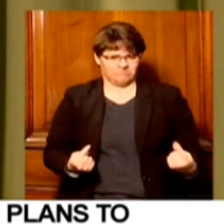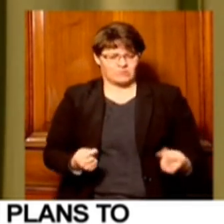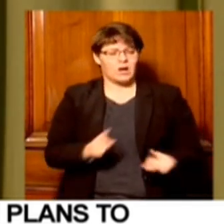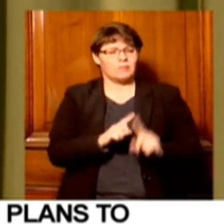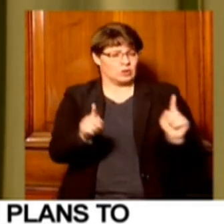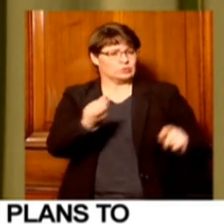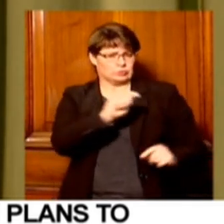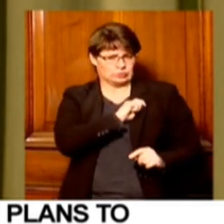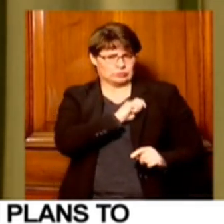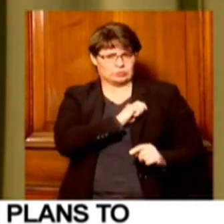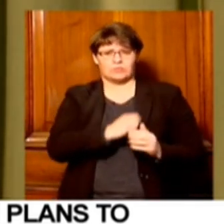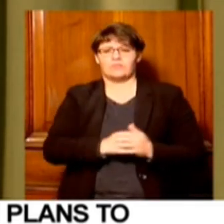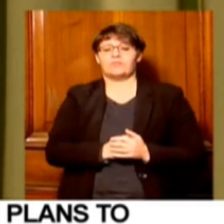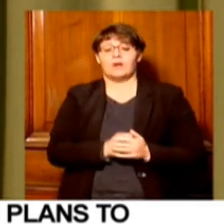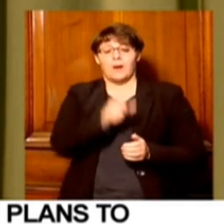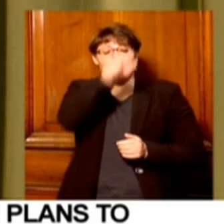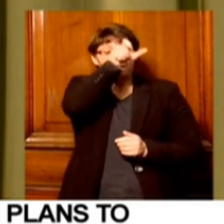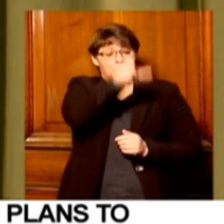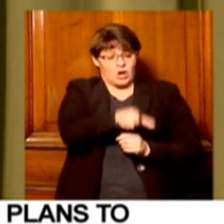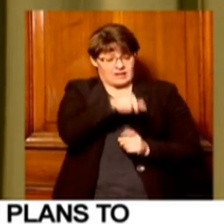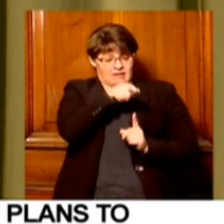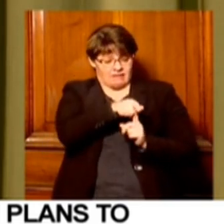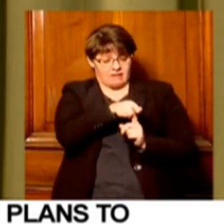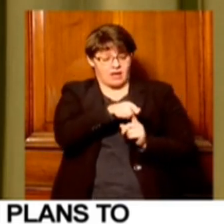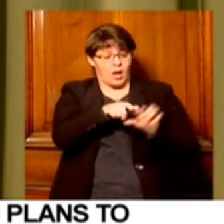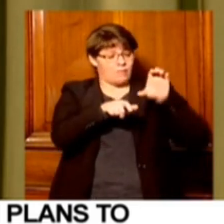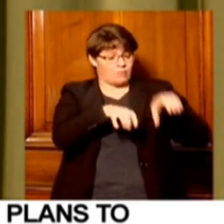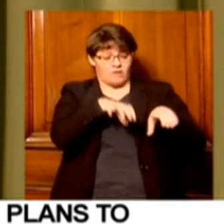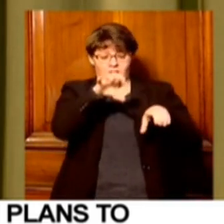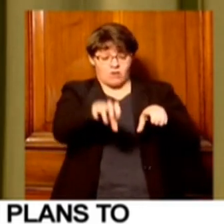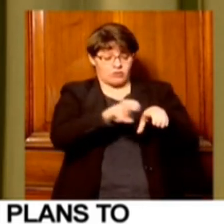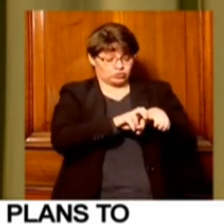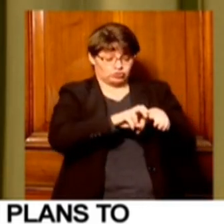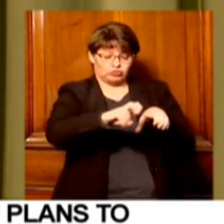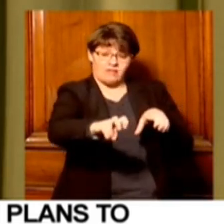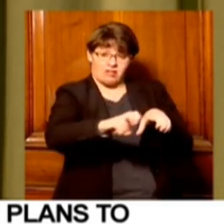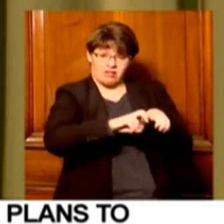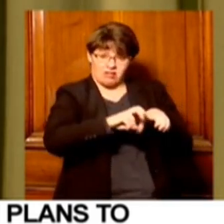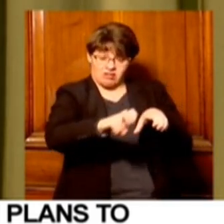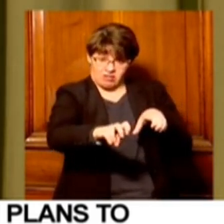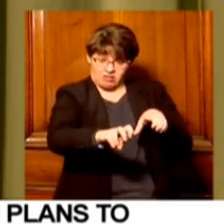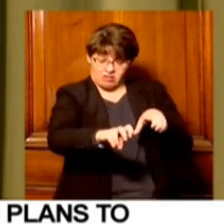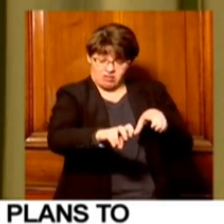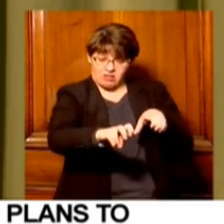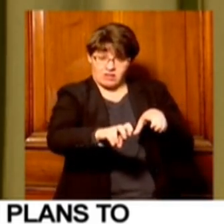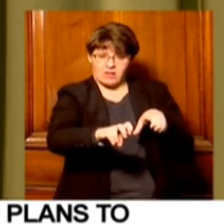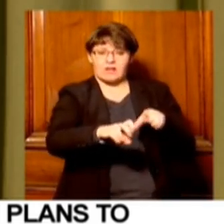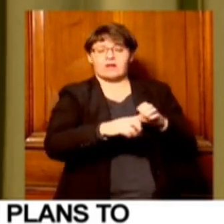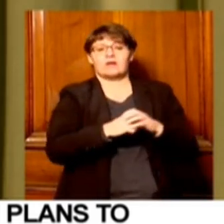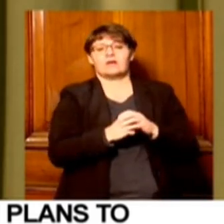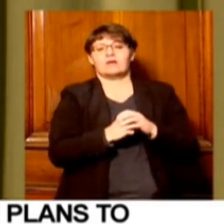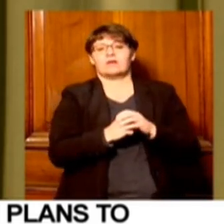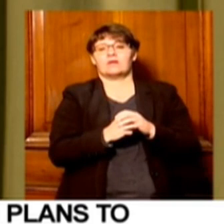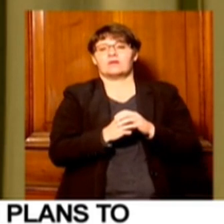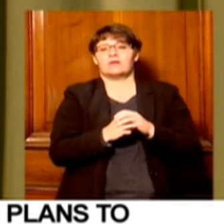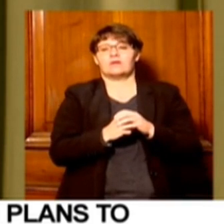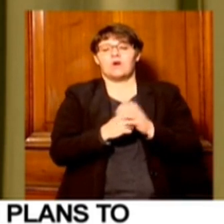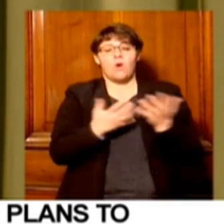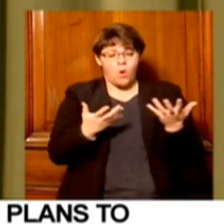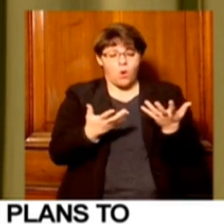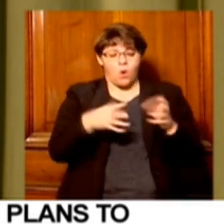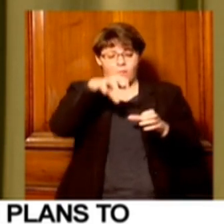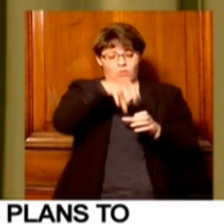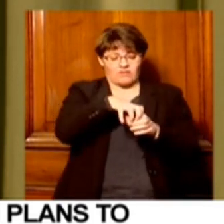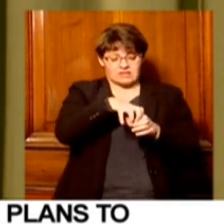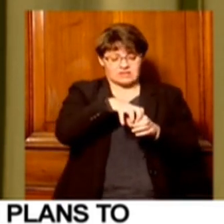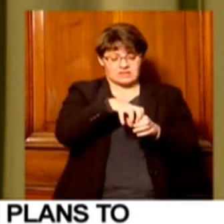that anybody who travels cross-border, meaning the provincial border or interprovincially without a